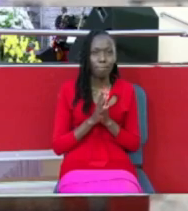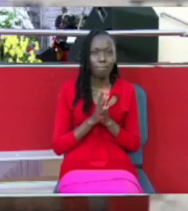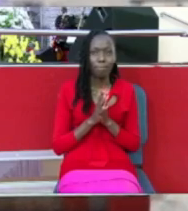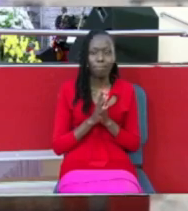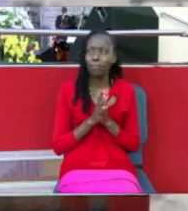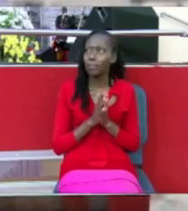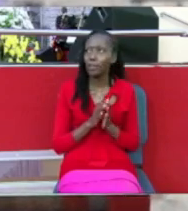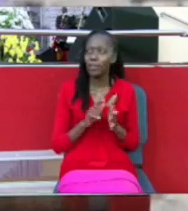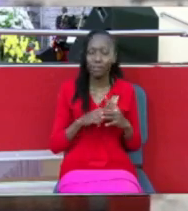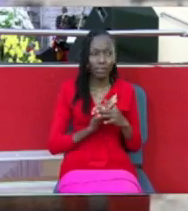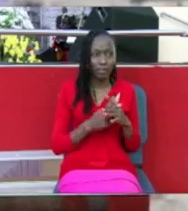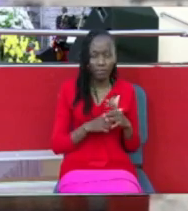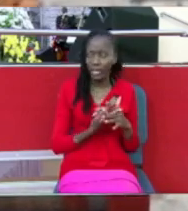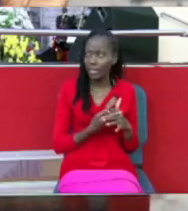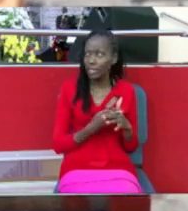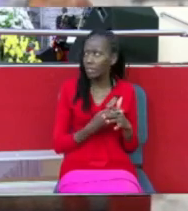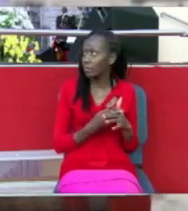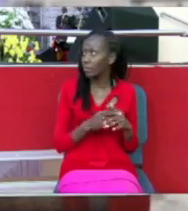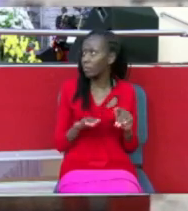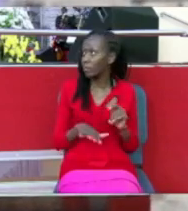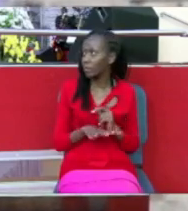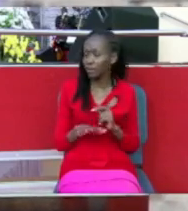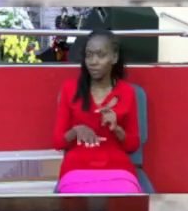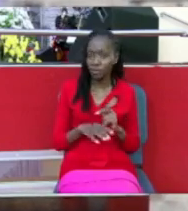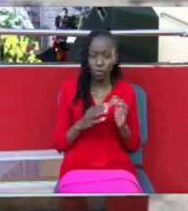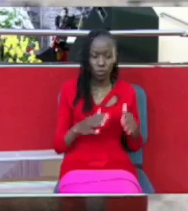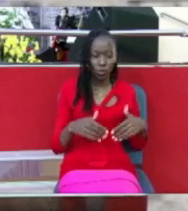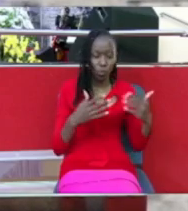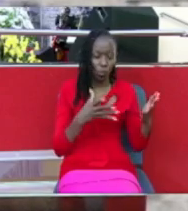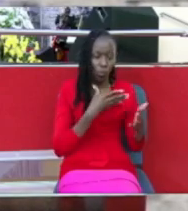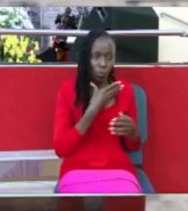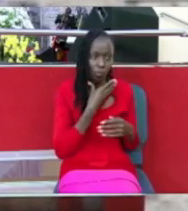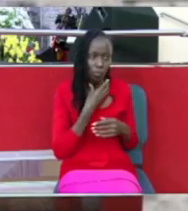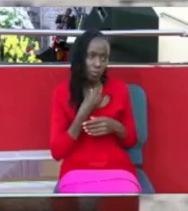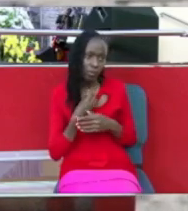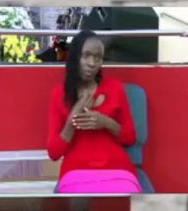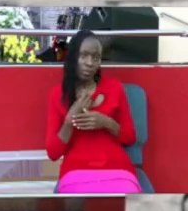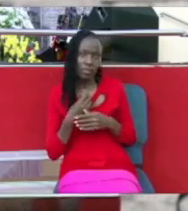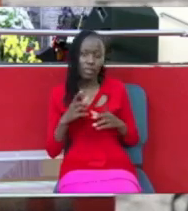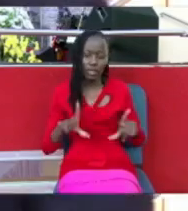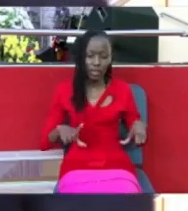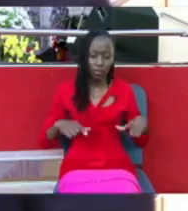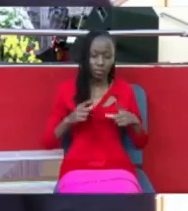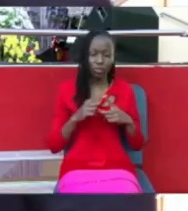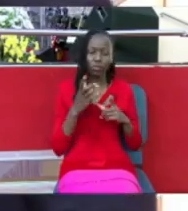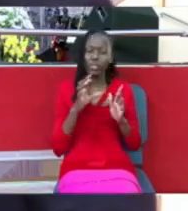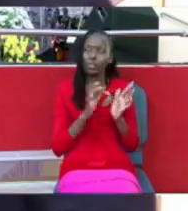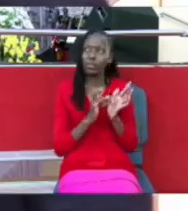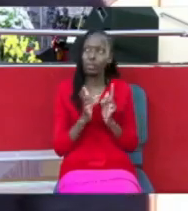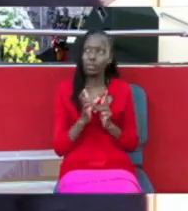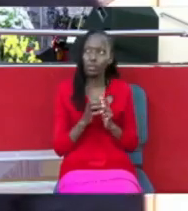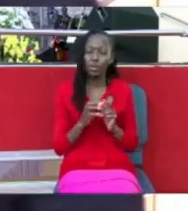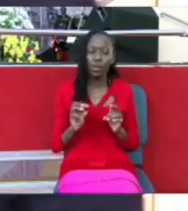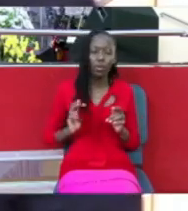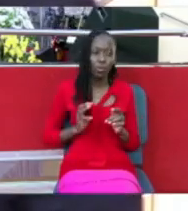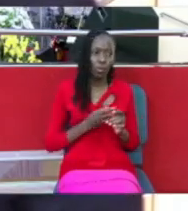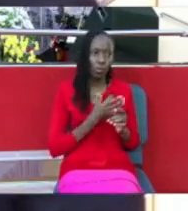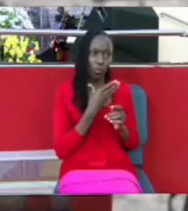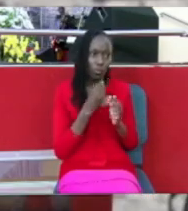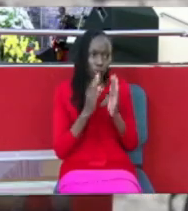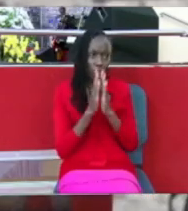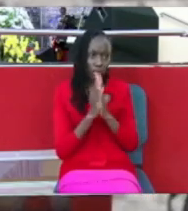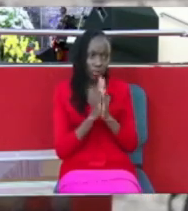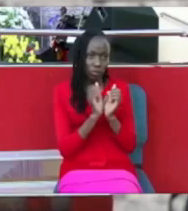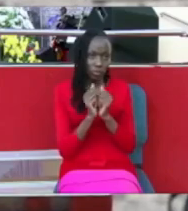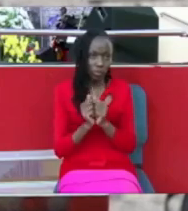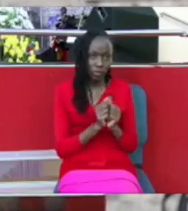is the starting point. Kwa sababu pale ndipo you would want to give your life to Jesus. Ungetaka kutoa maisha yako kwa Yesu. We would love to pray with you. Ungetaka kuomba and na walk